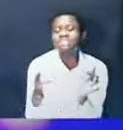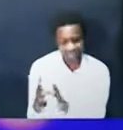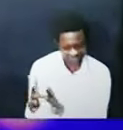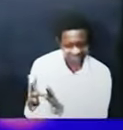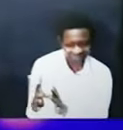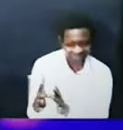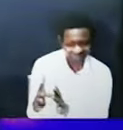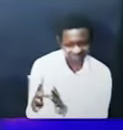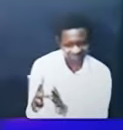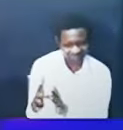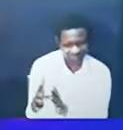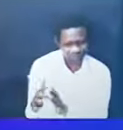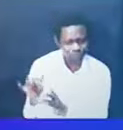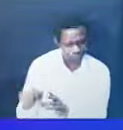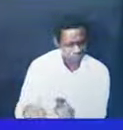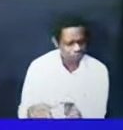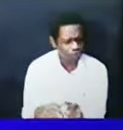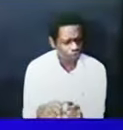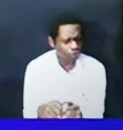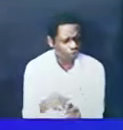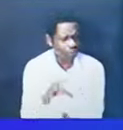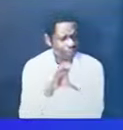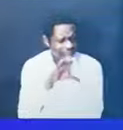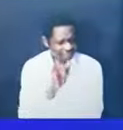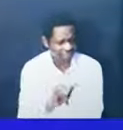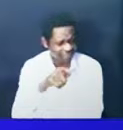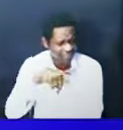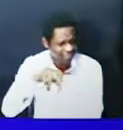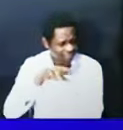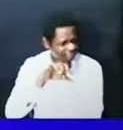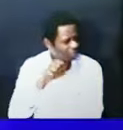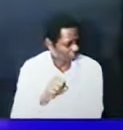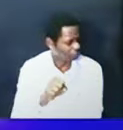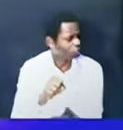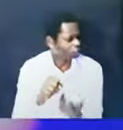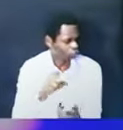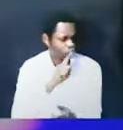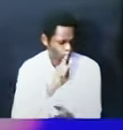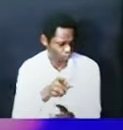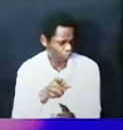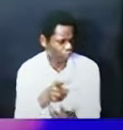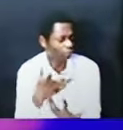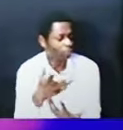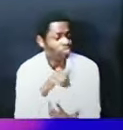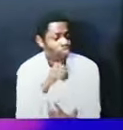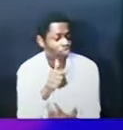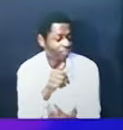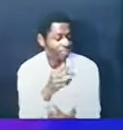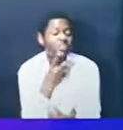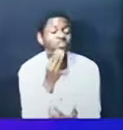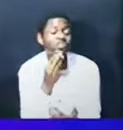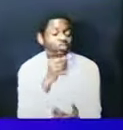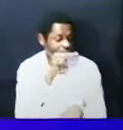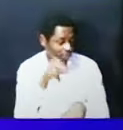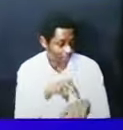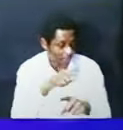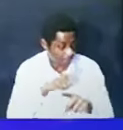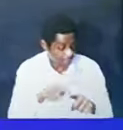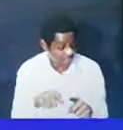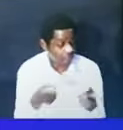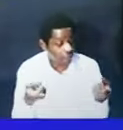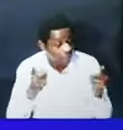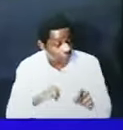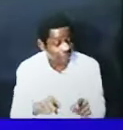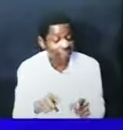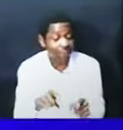we move no man so we ye Kiprofo and Cyrenefo eba Antiochia na oba ho no wo kasa